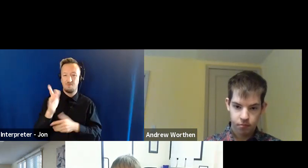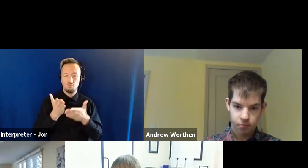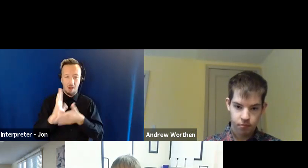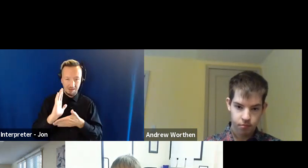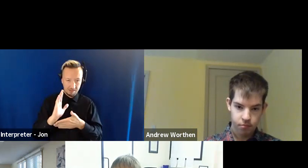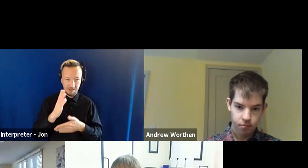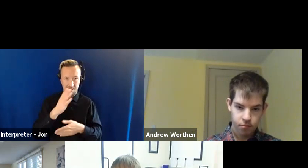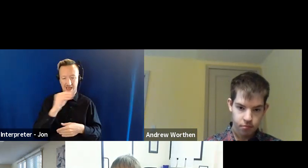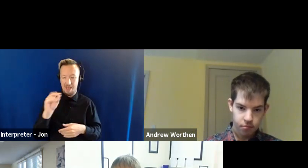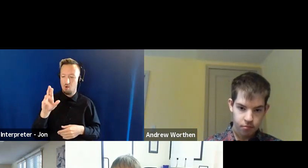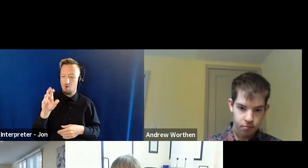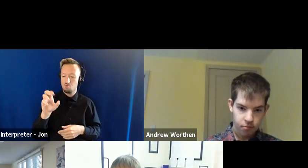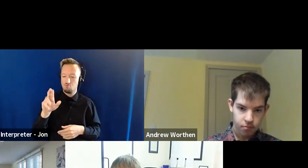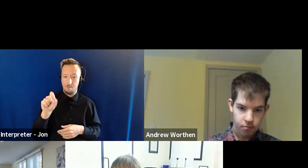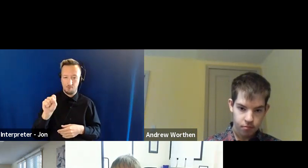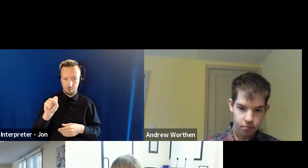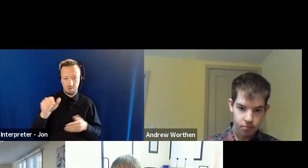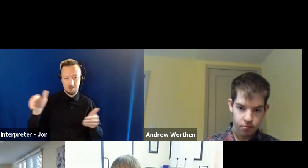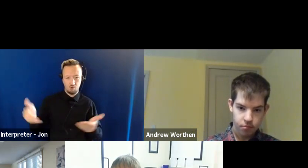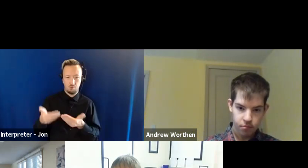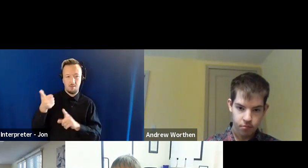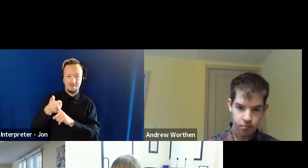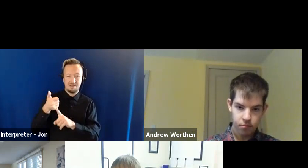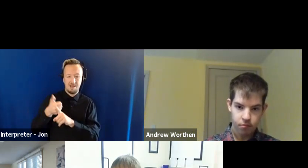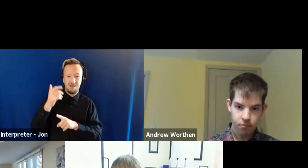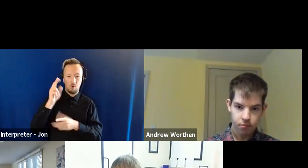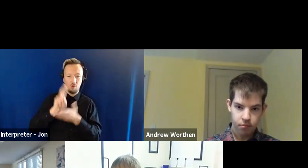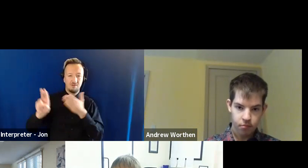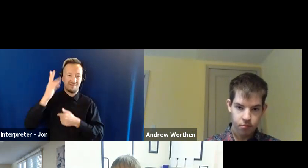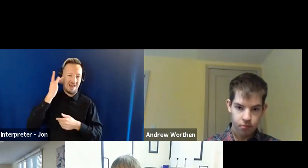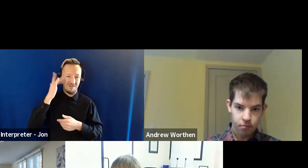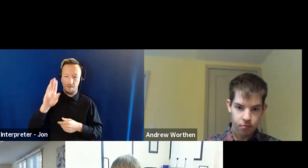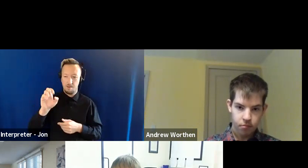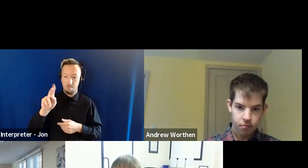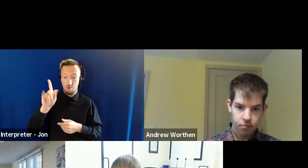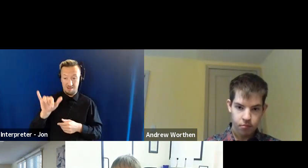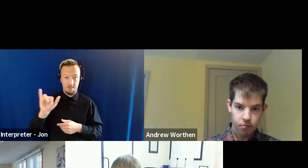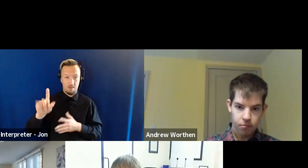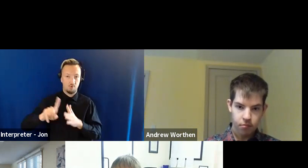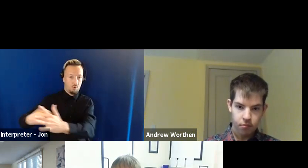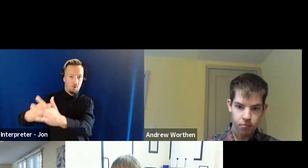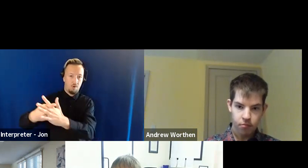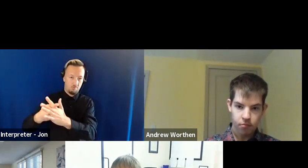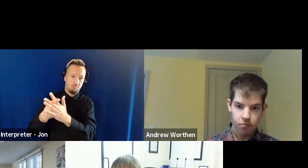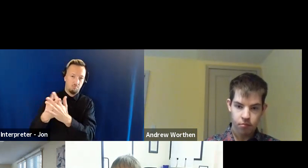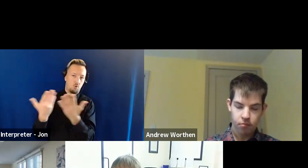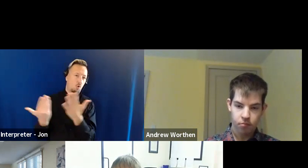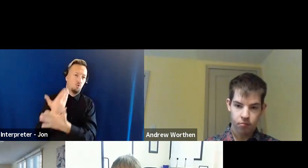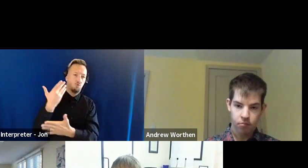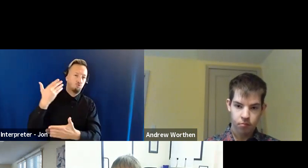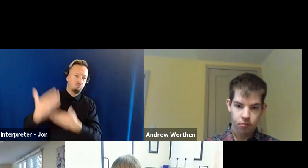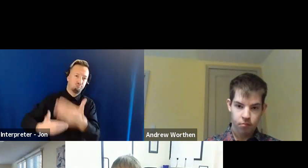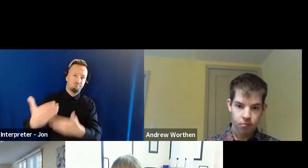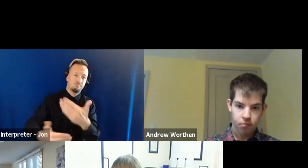Ed Roberts introduced himself to the University of California, Berkeley, and that started a whole new journey for him as well. So those